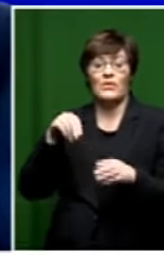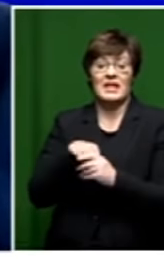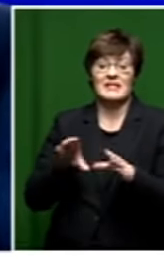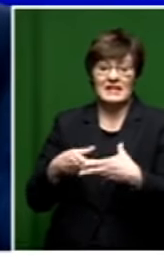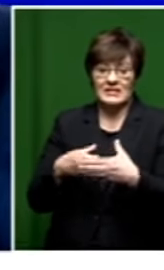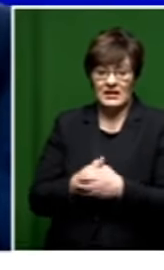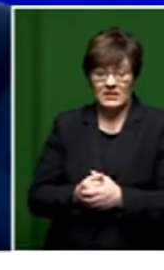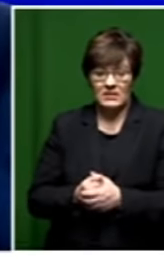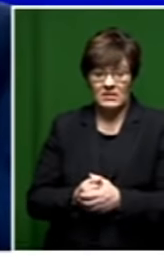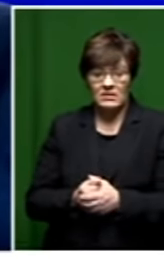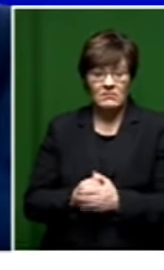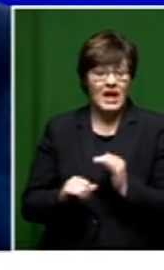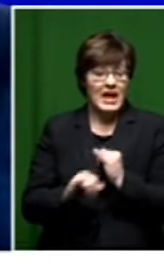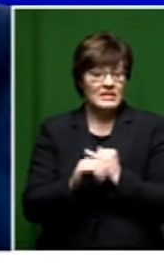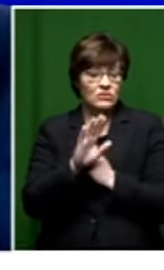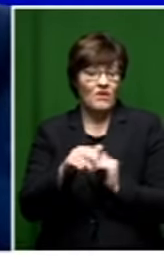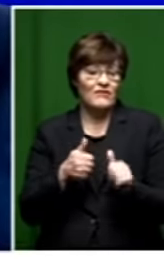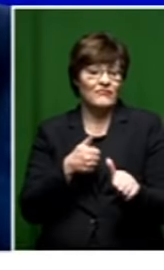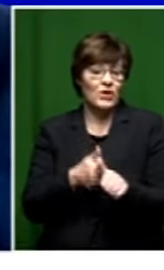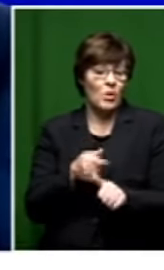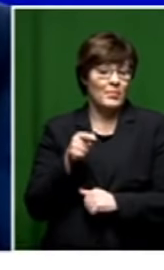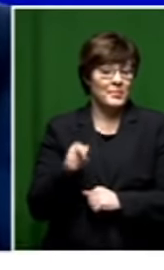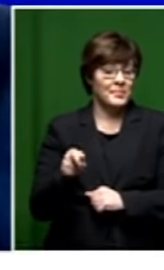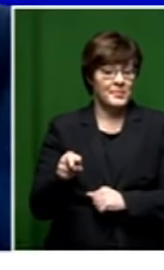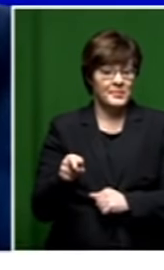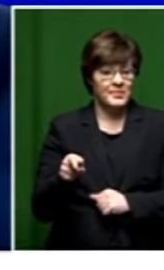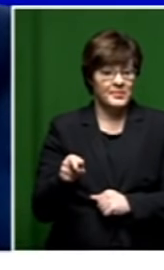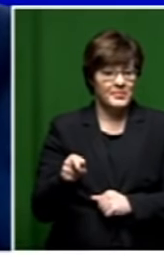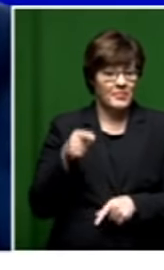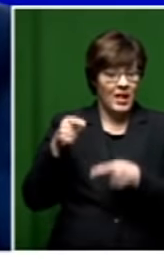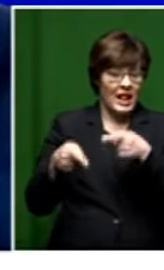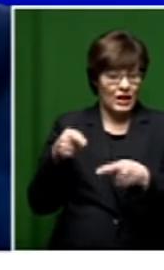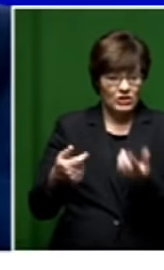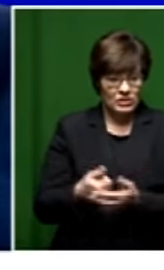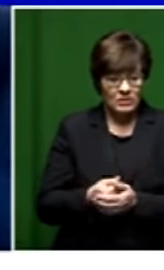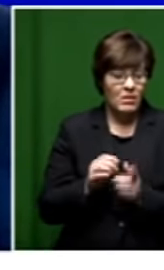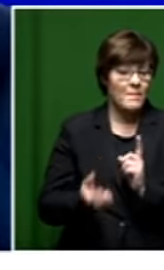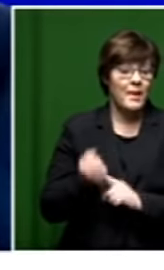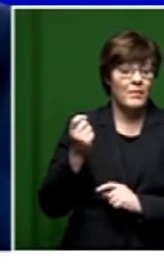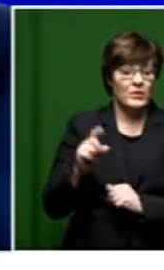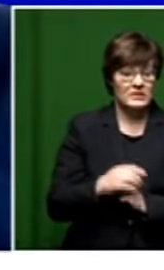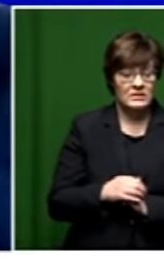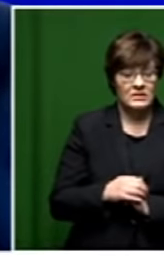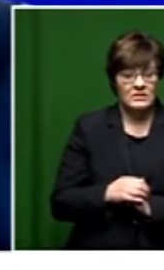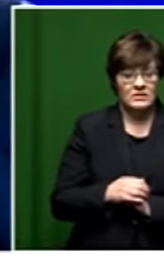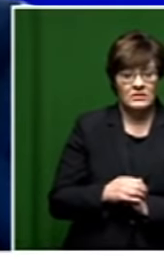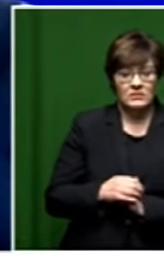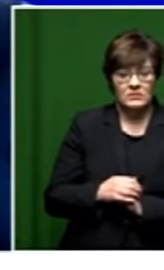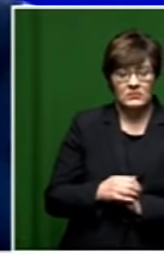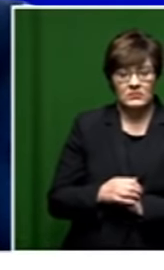sector. Has your institution followed up on those allegations, and what did you find?